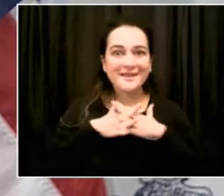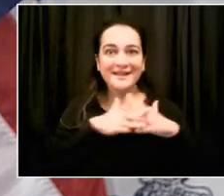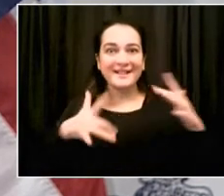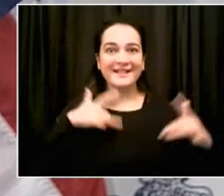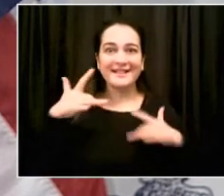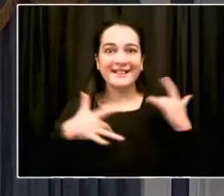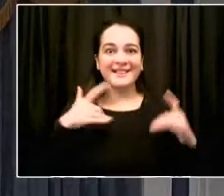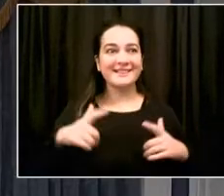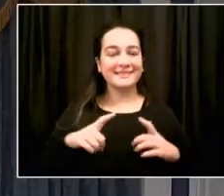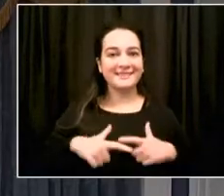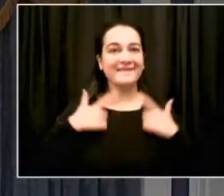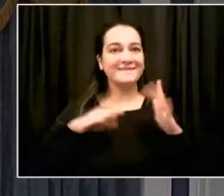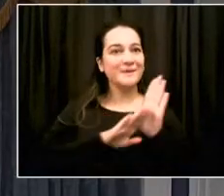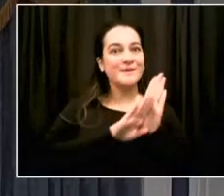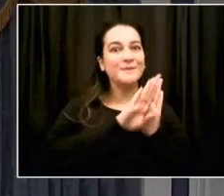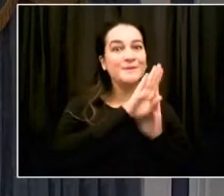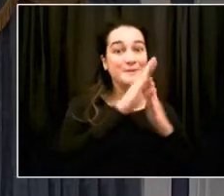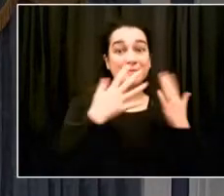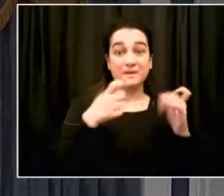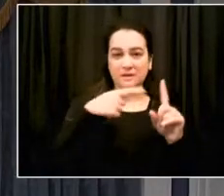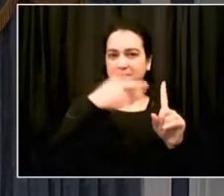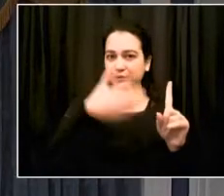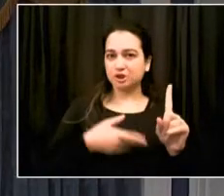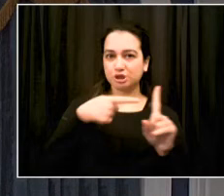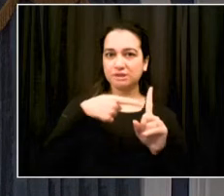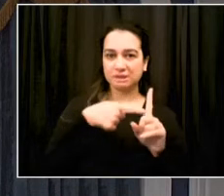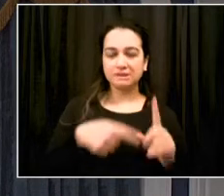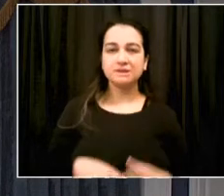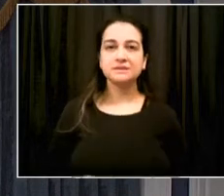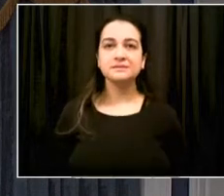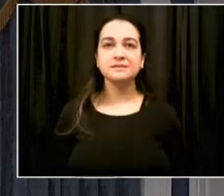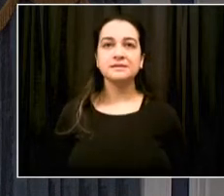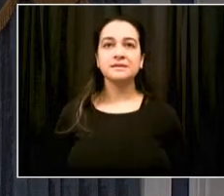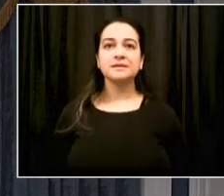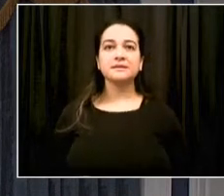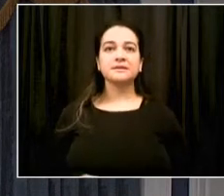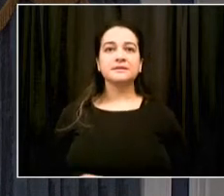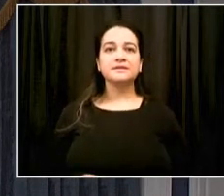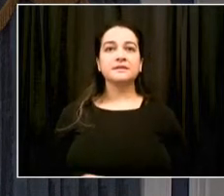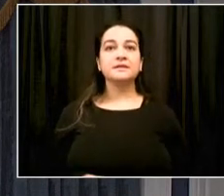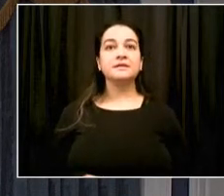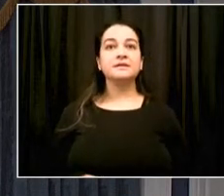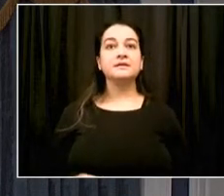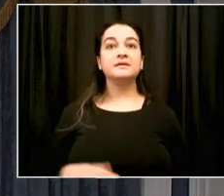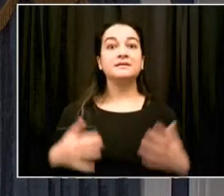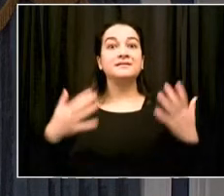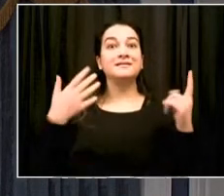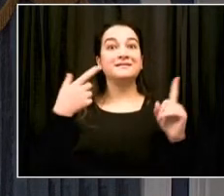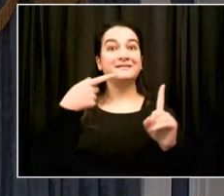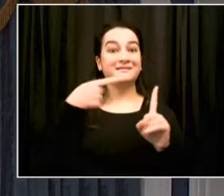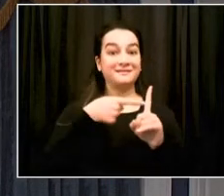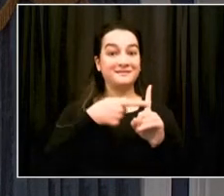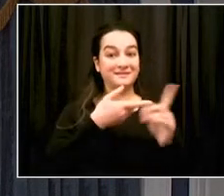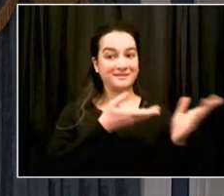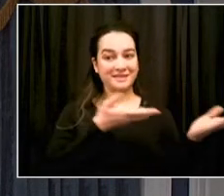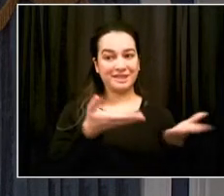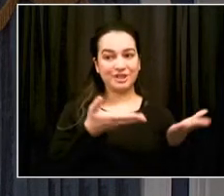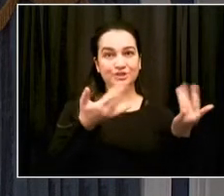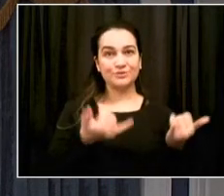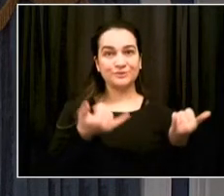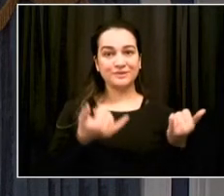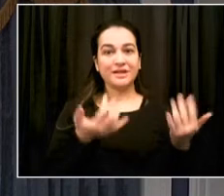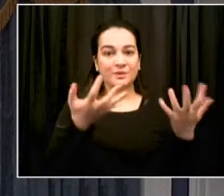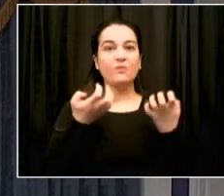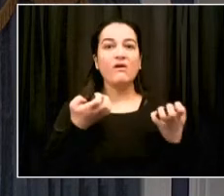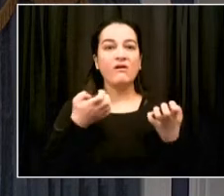his story. Harana, what a joy to have you here with us. And please tell everyone about your experience. Thank you. My name is Harana Fall, and thank